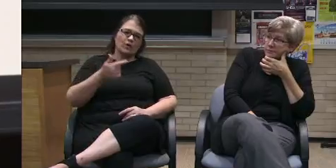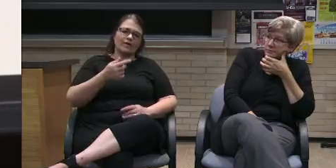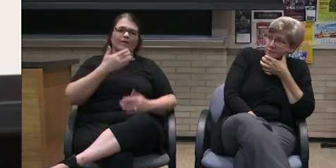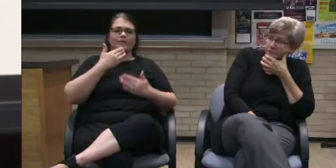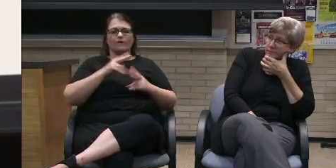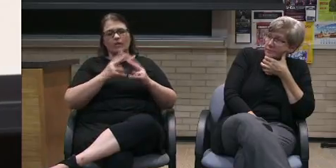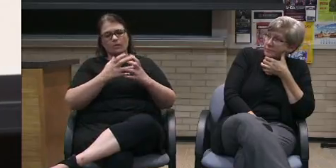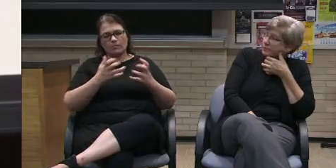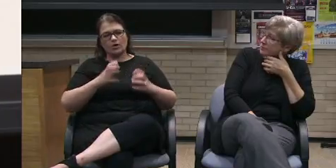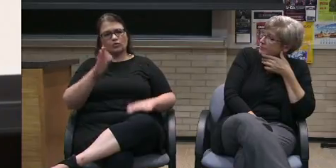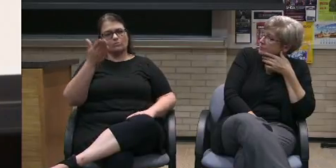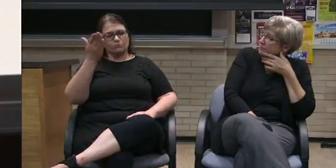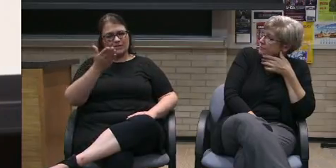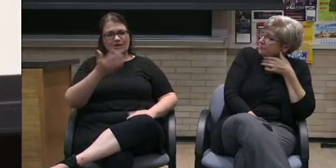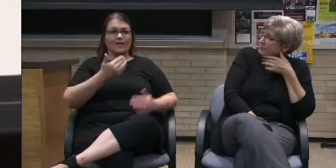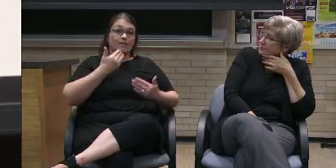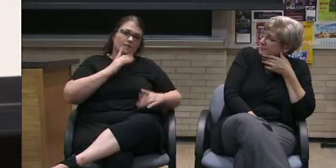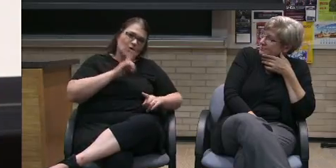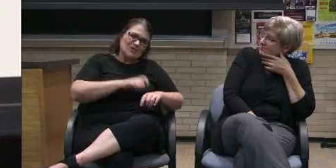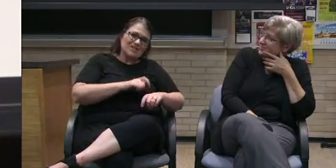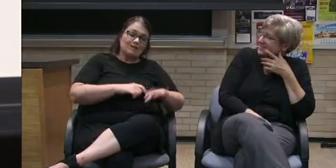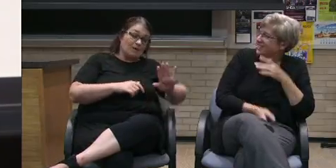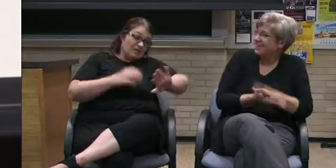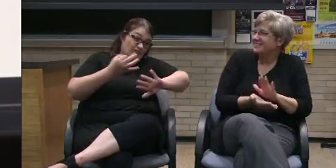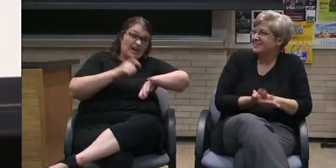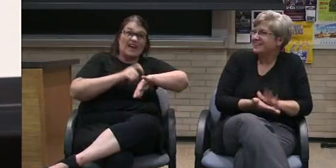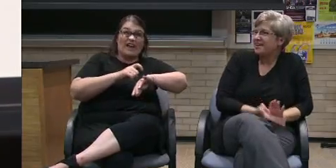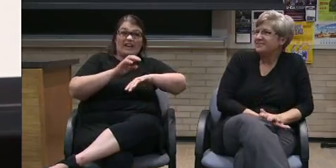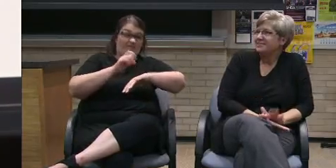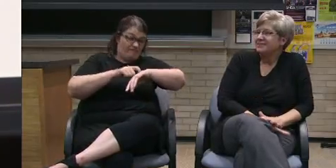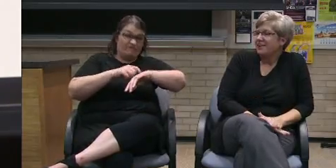Thank you. Presentation. Thank you for your time. It's Friday afternoon. You guys did great.